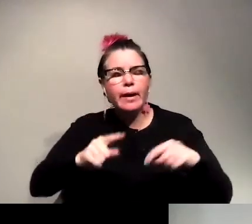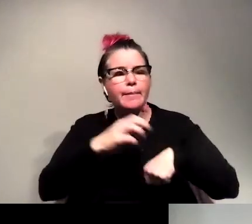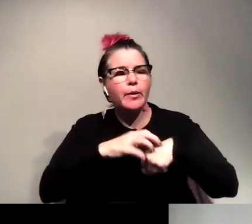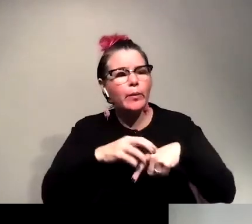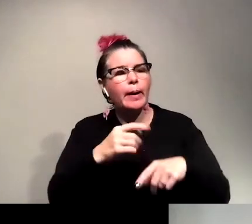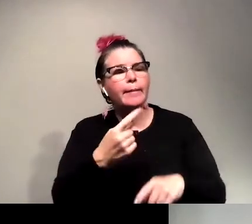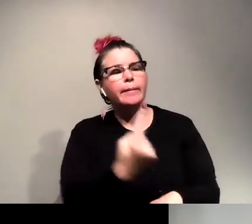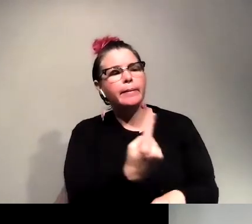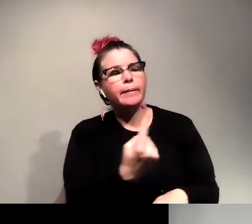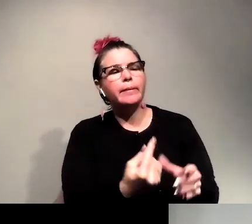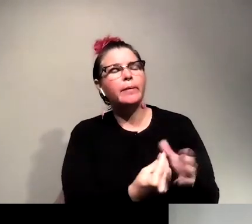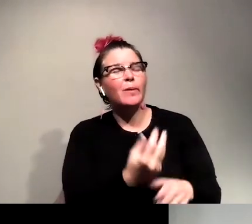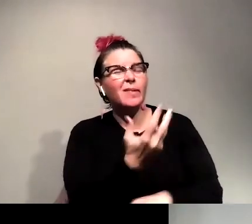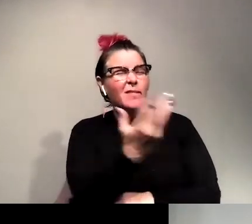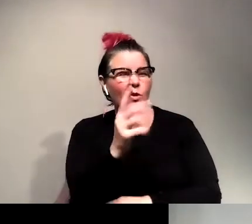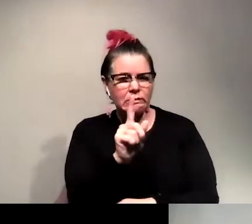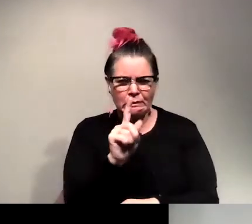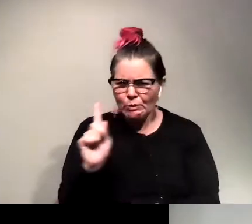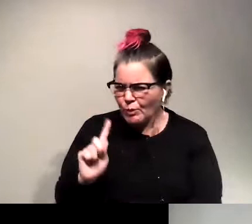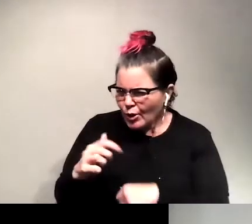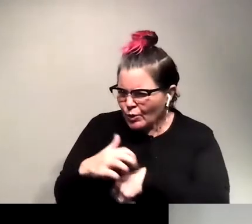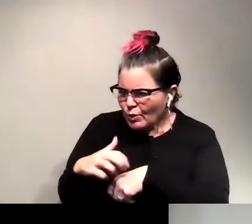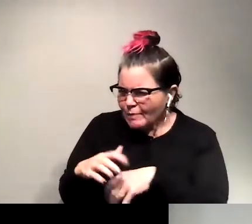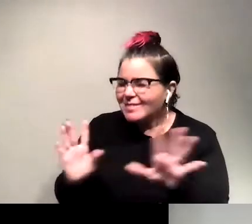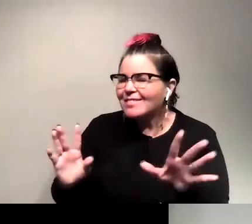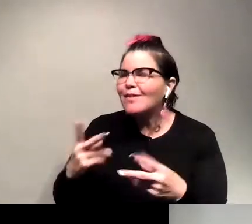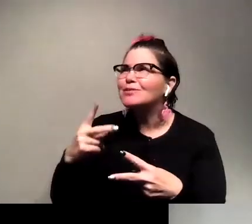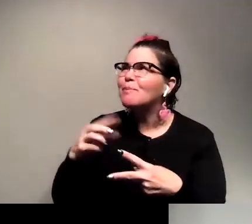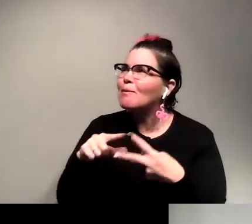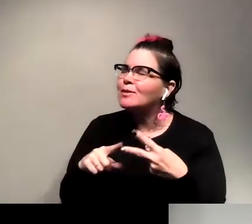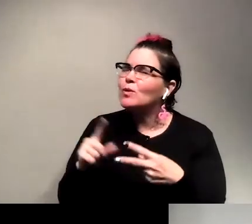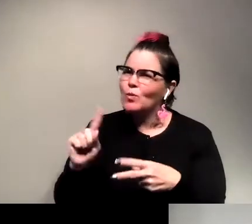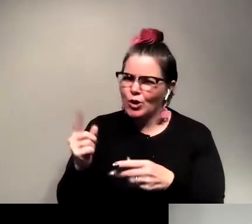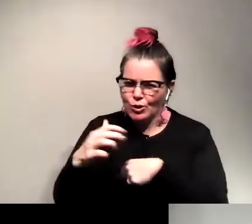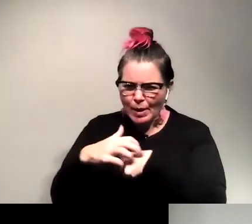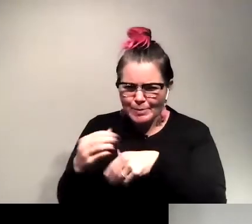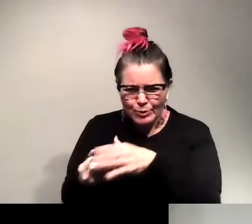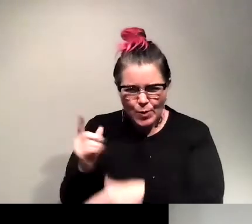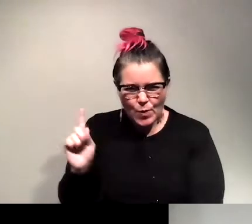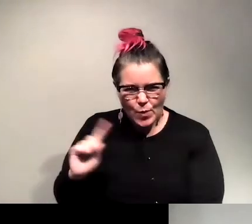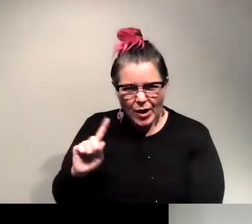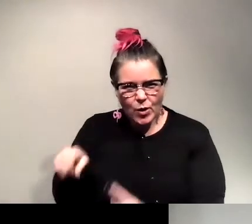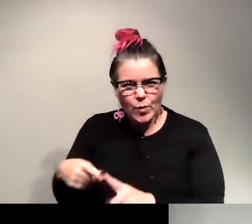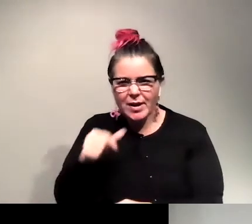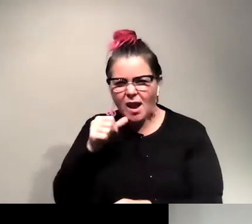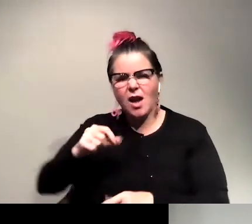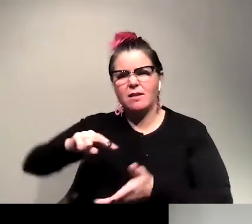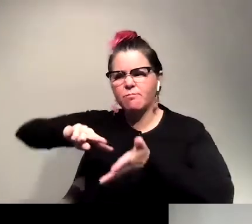itself in the forest? Where do grapes, okay, so this is going to be a two-part question. Where do grapes grow when we're not growing them on purpose?